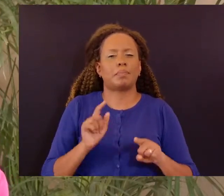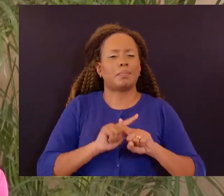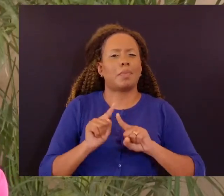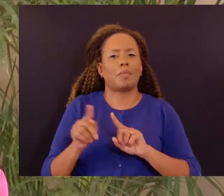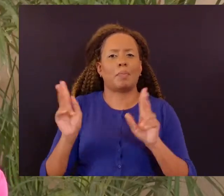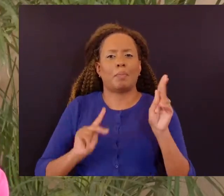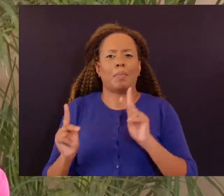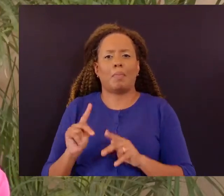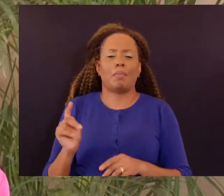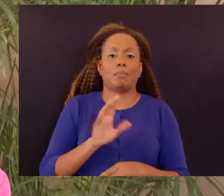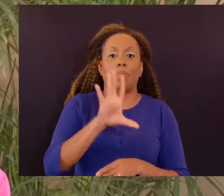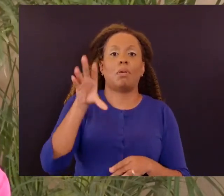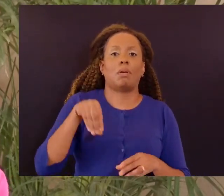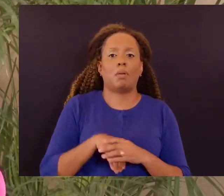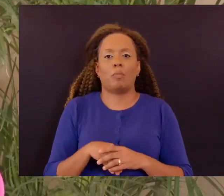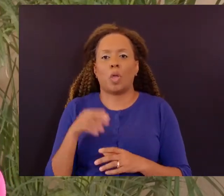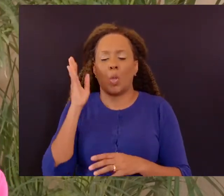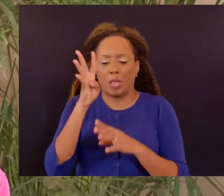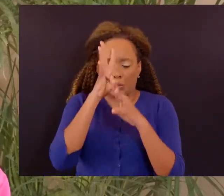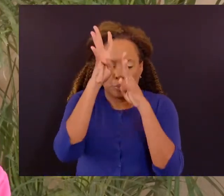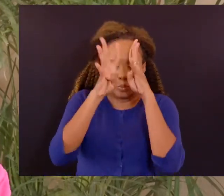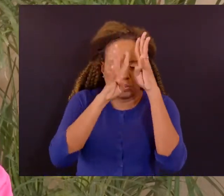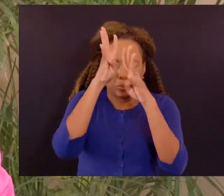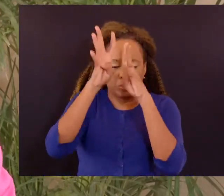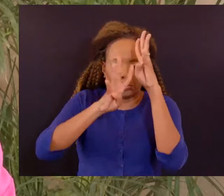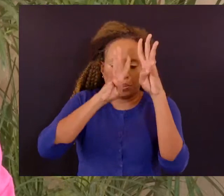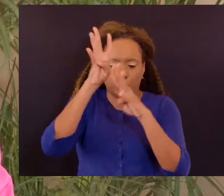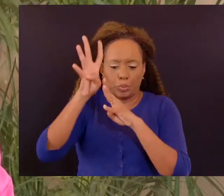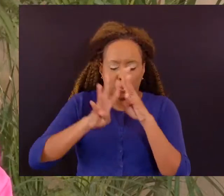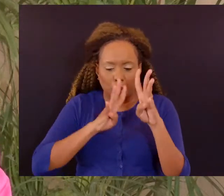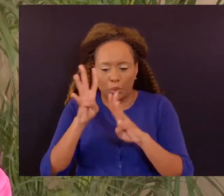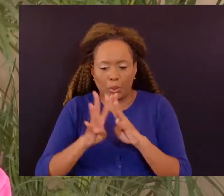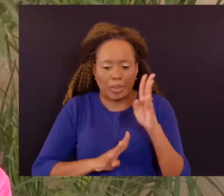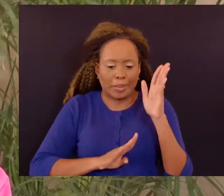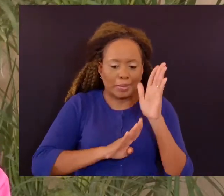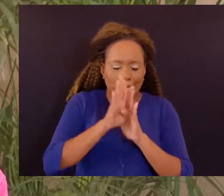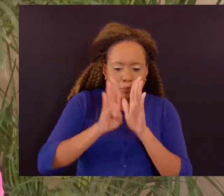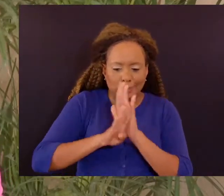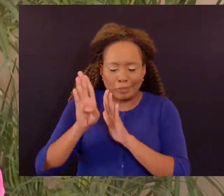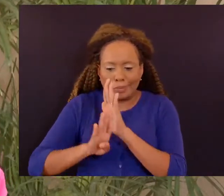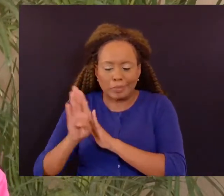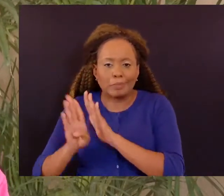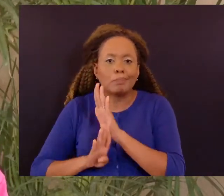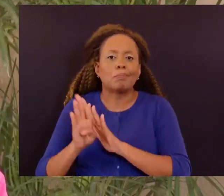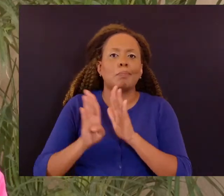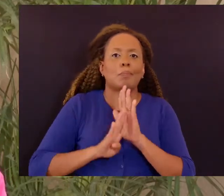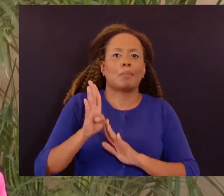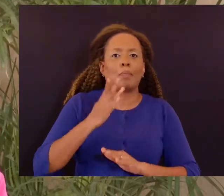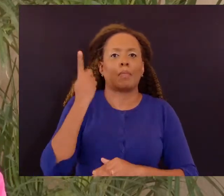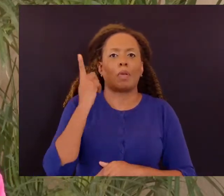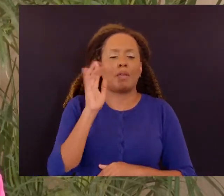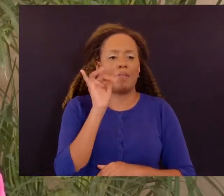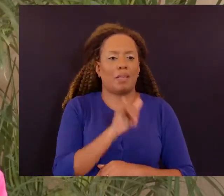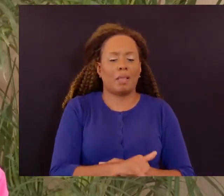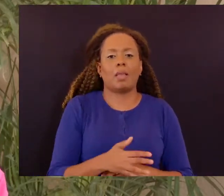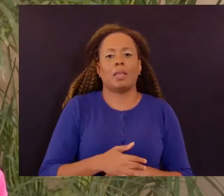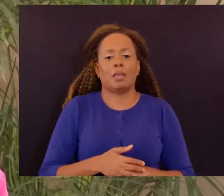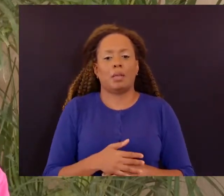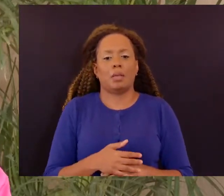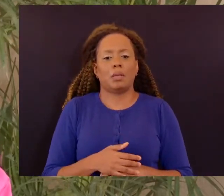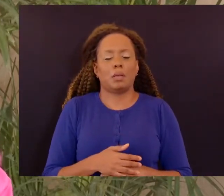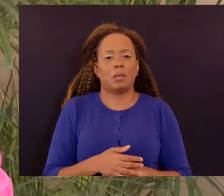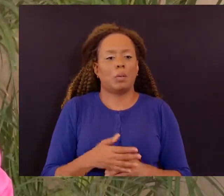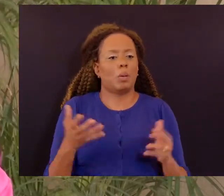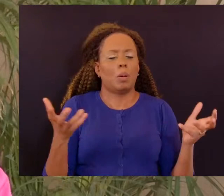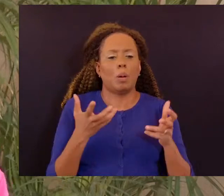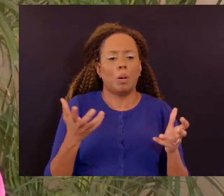who are going to devise and oversee the implementation of initiatives to address the deficits that are